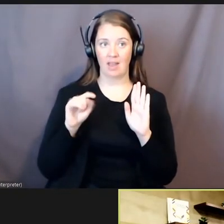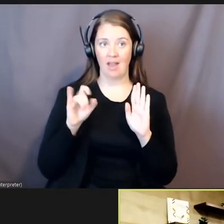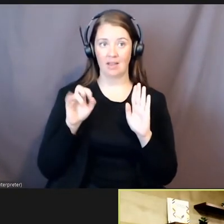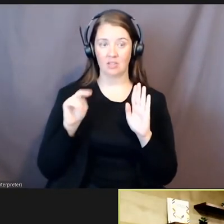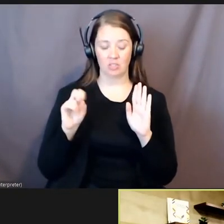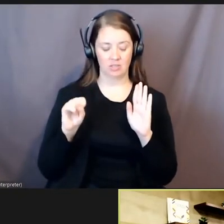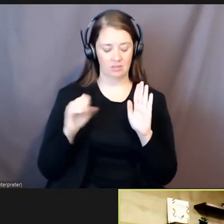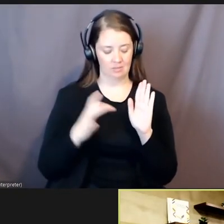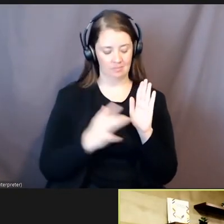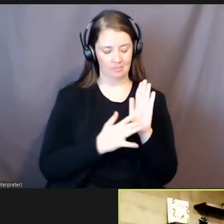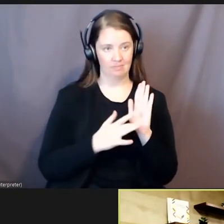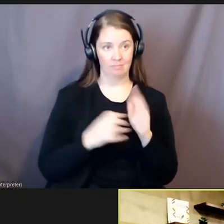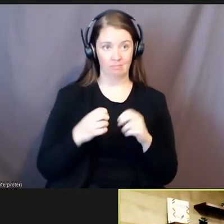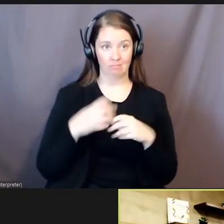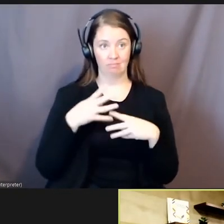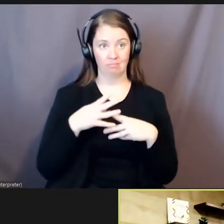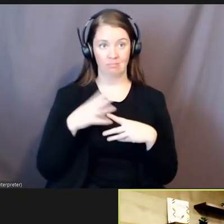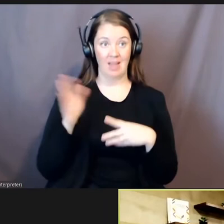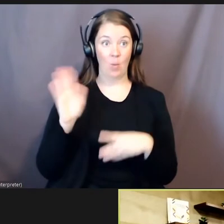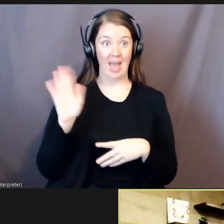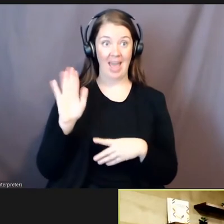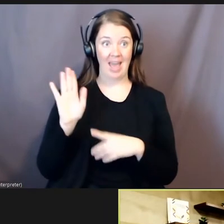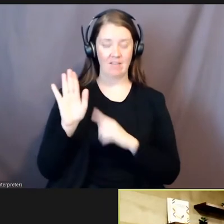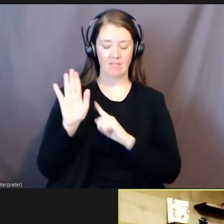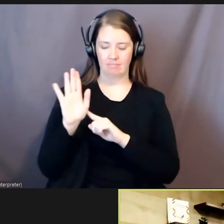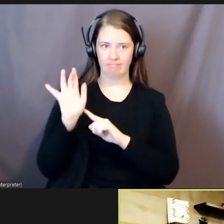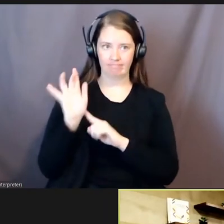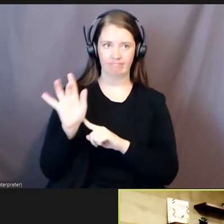the hand wave.